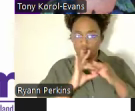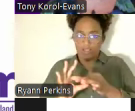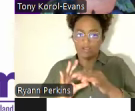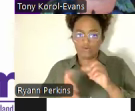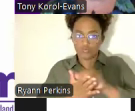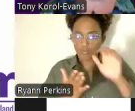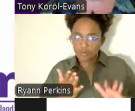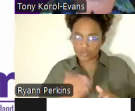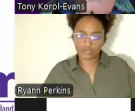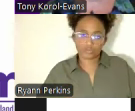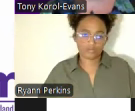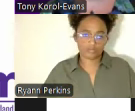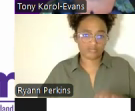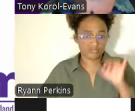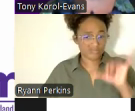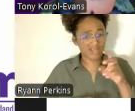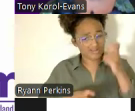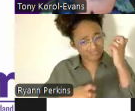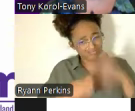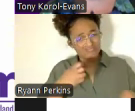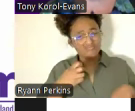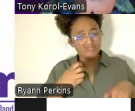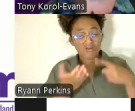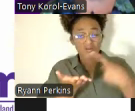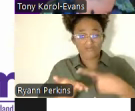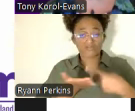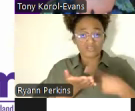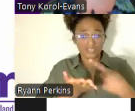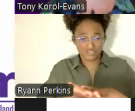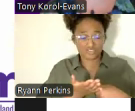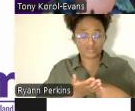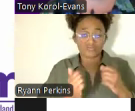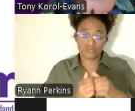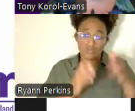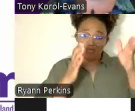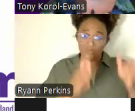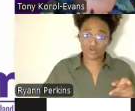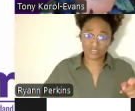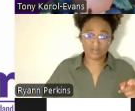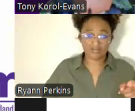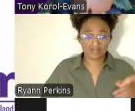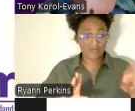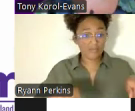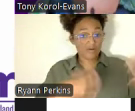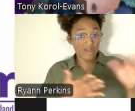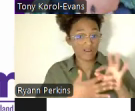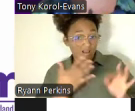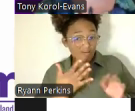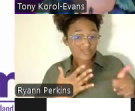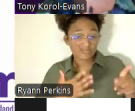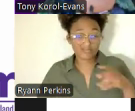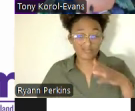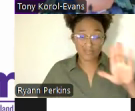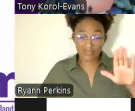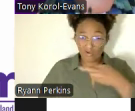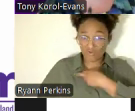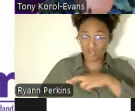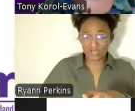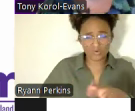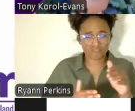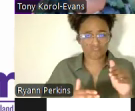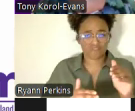that is a really difficult conversation to have with somebody, and you're giving options if their religion has very strictly